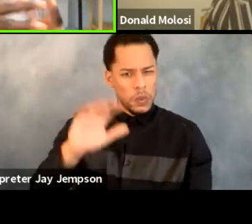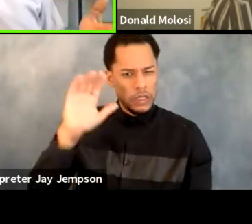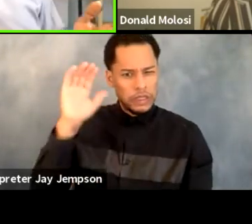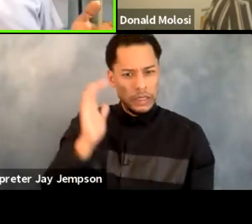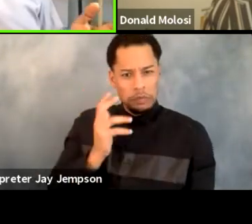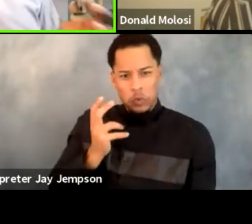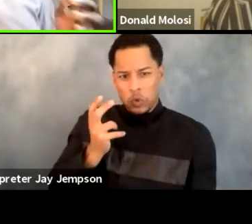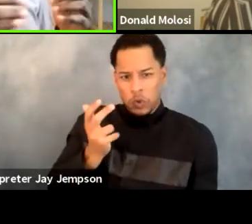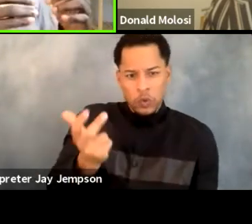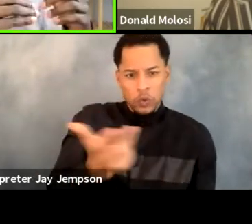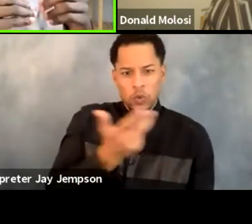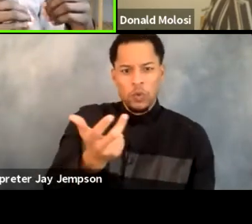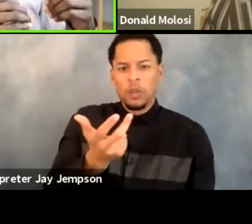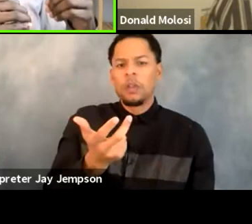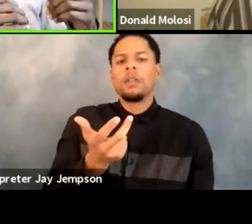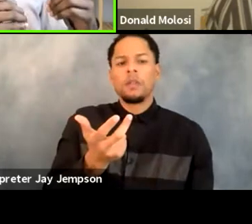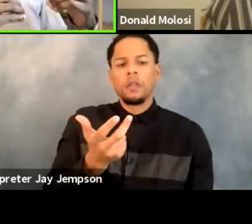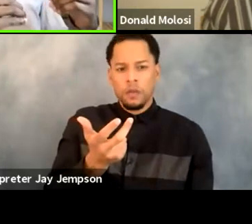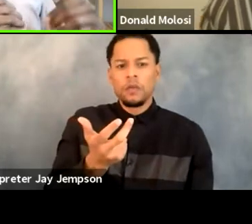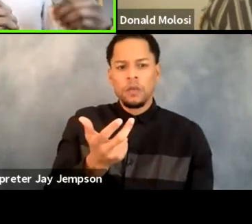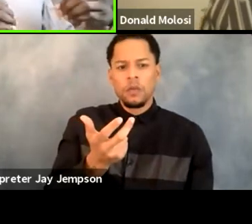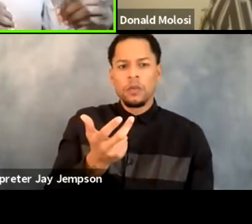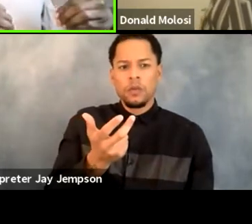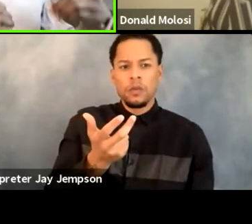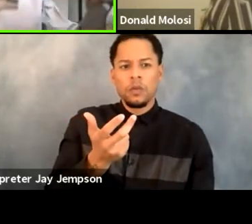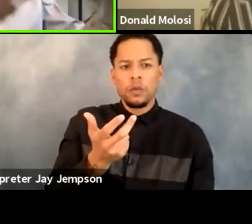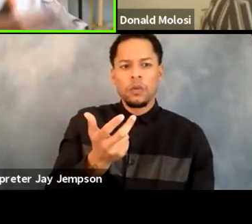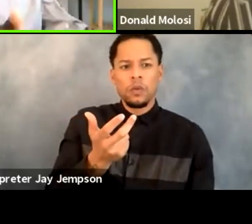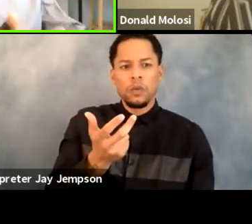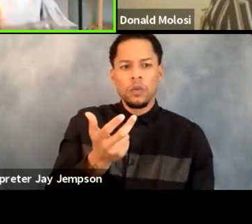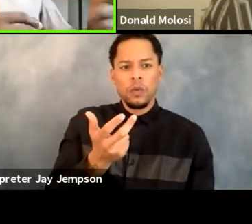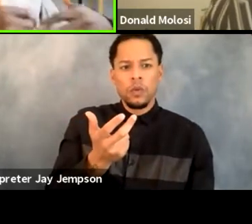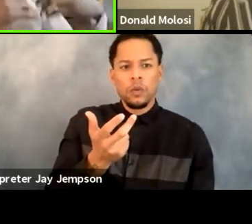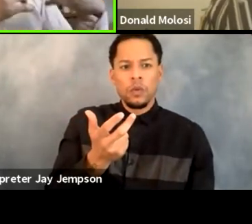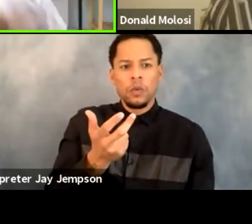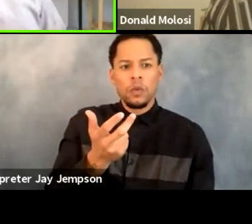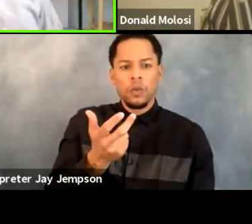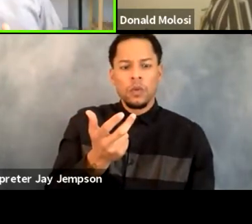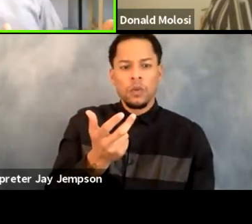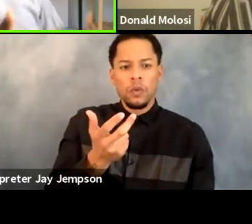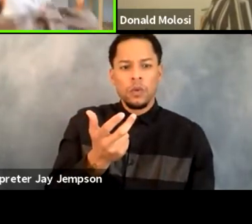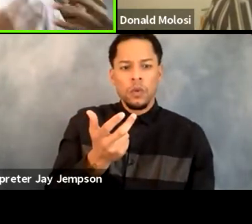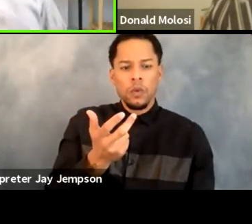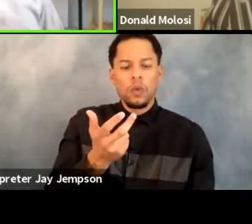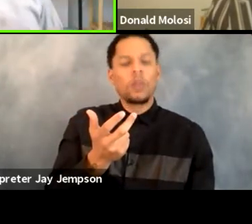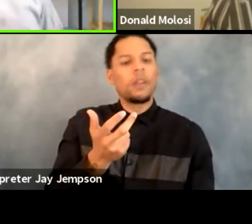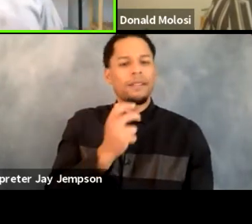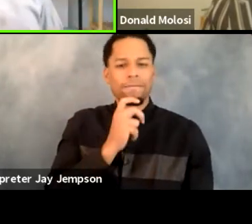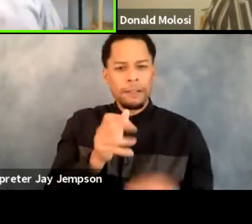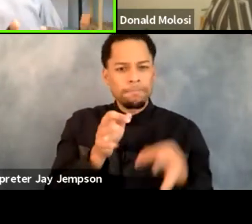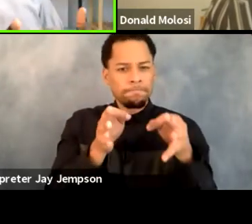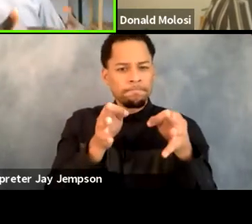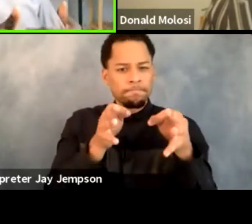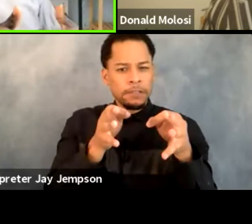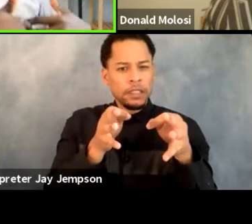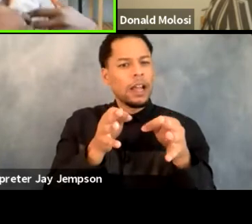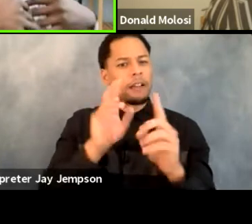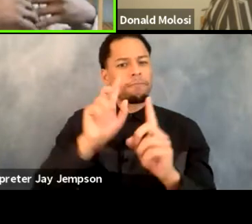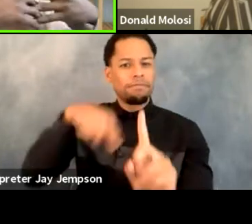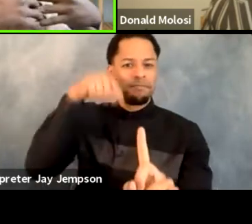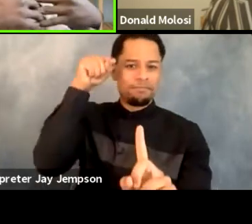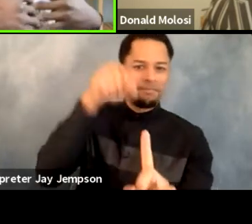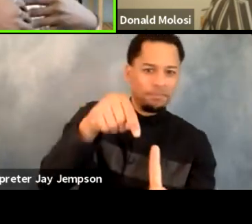inferred in different ways that you do not necessarily subscribe to having one person as a dramaturg.